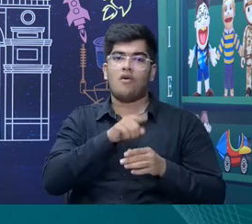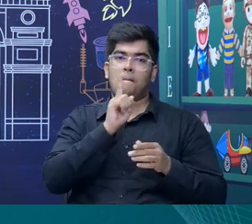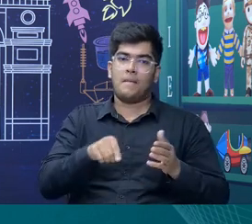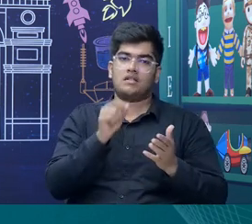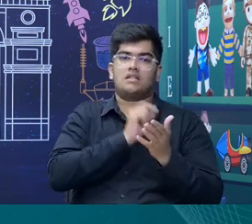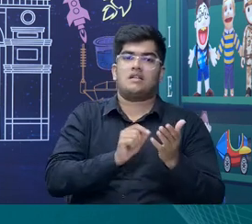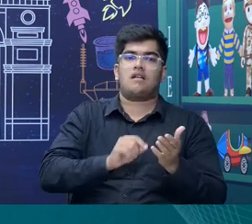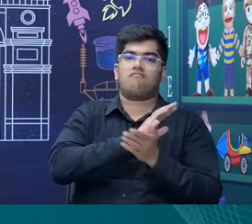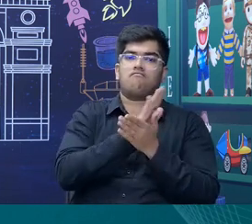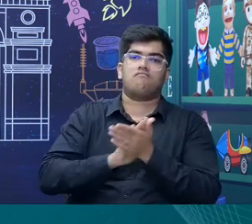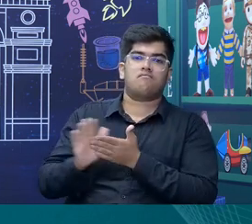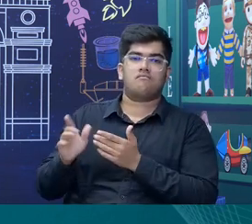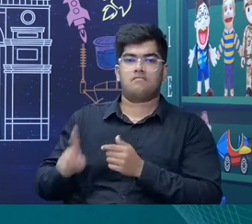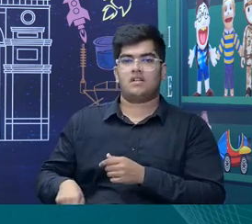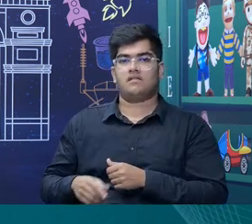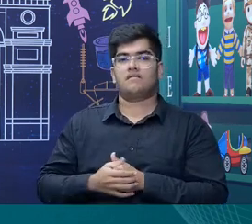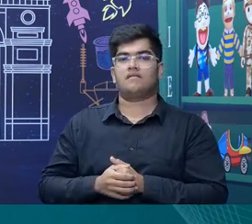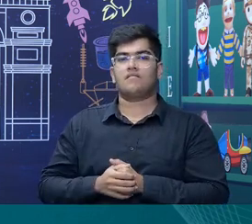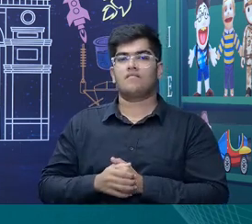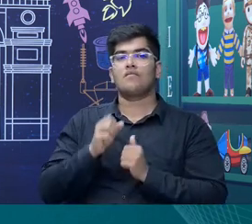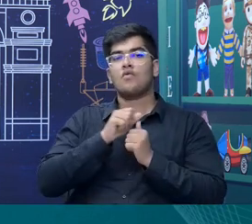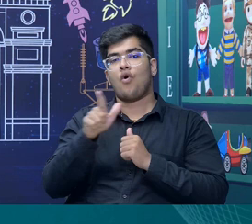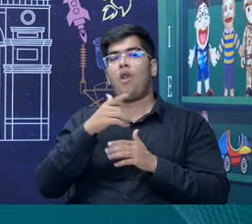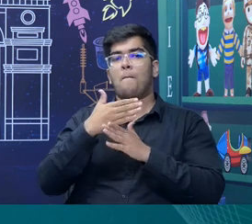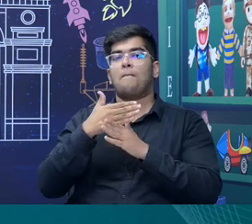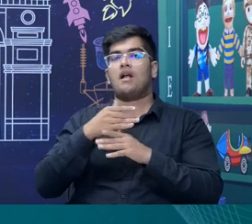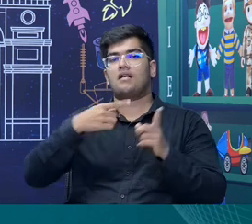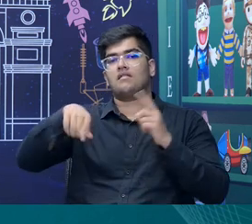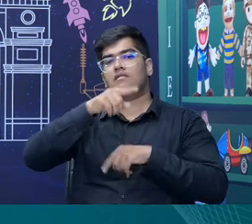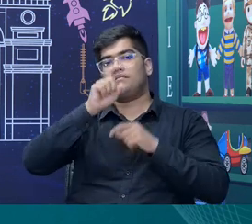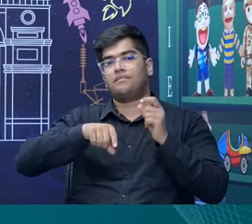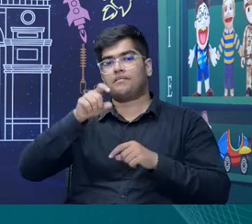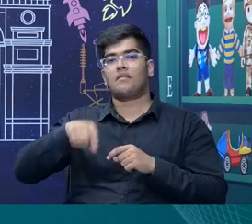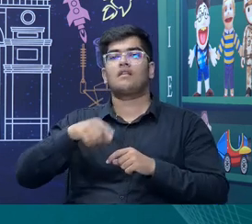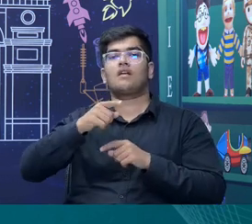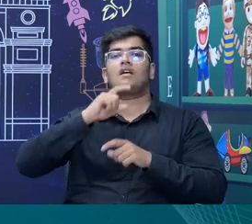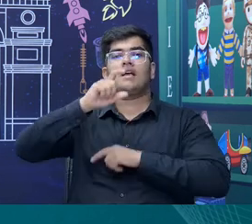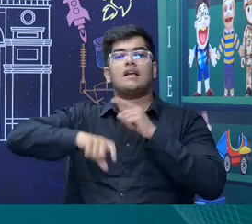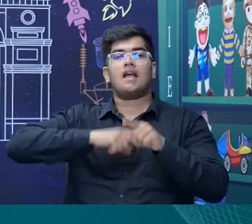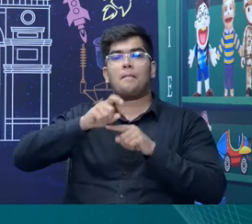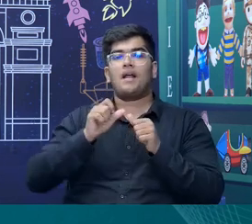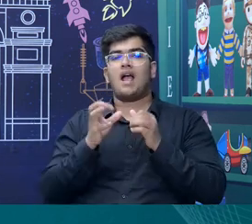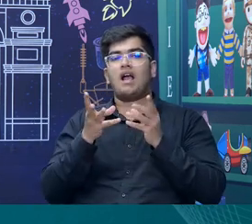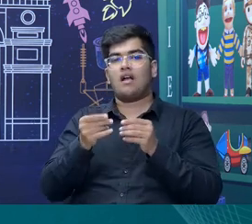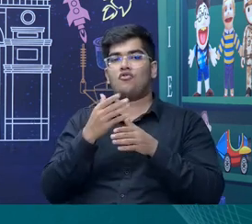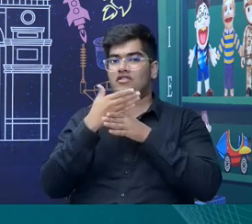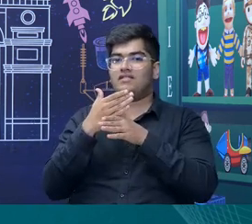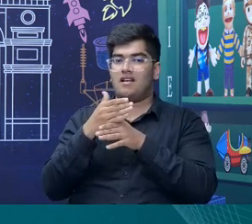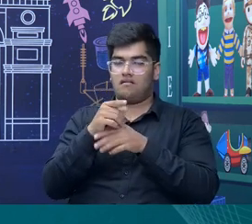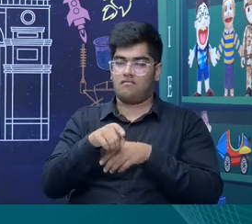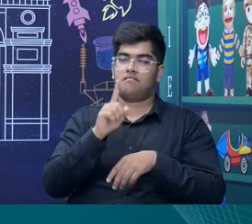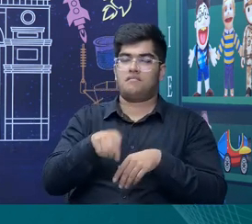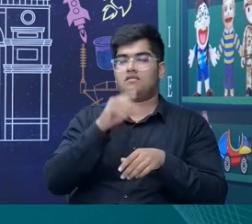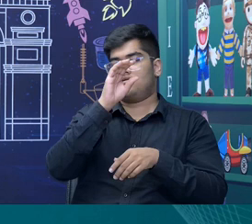write off that Goodwill among all Partners in their profit sharing ratio